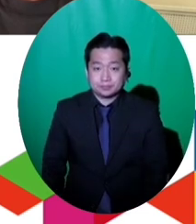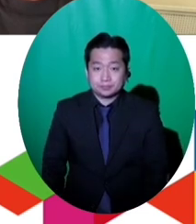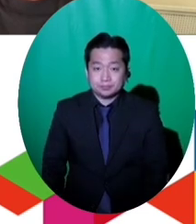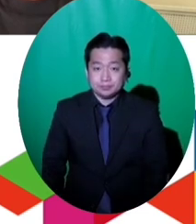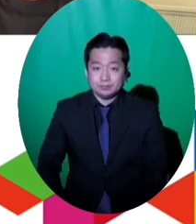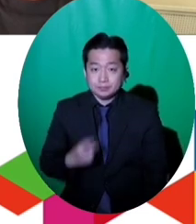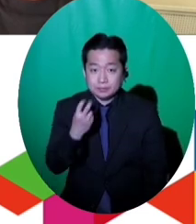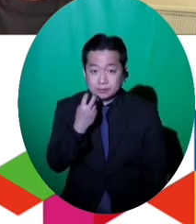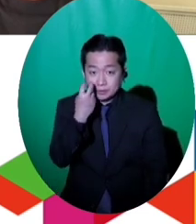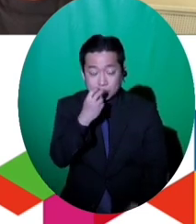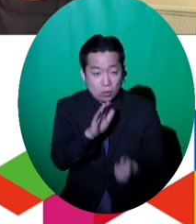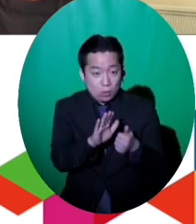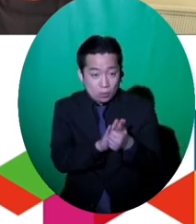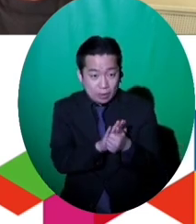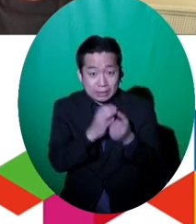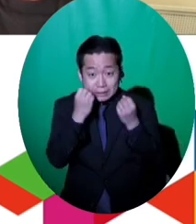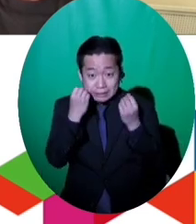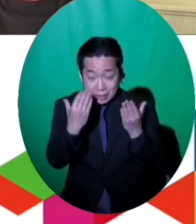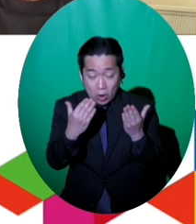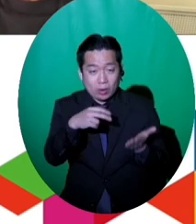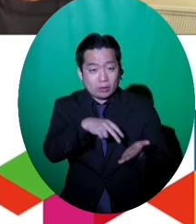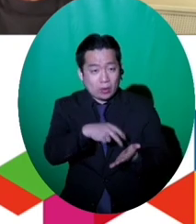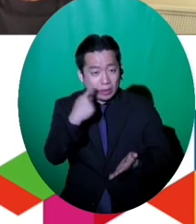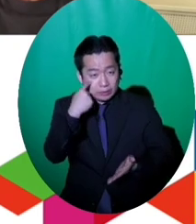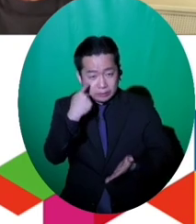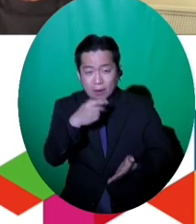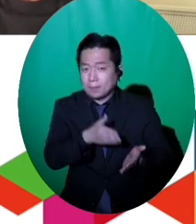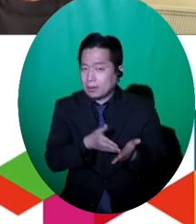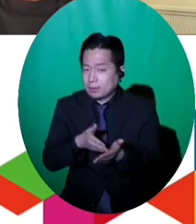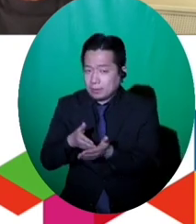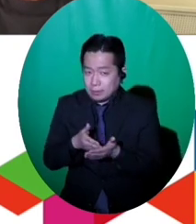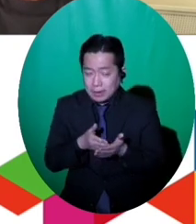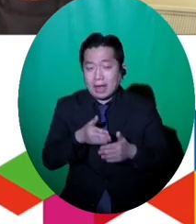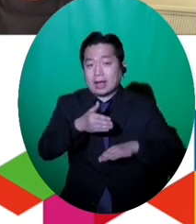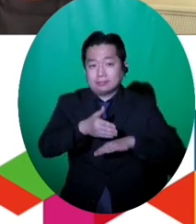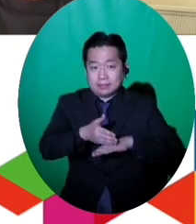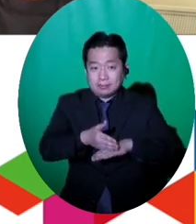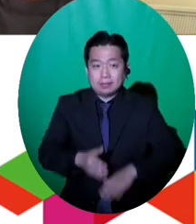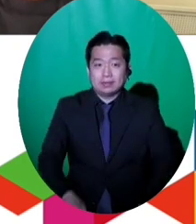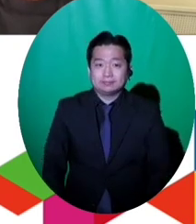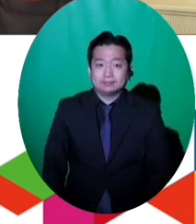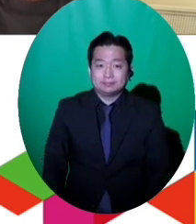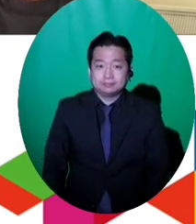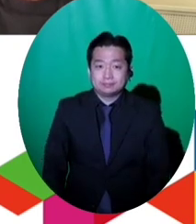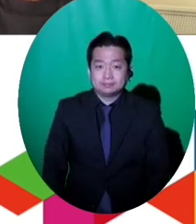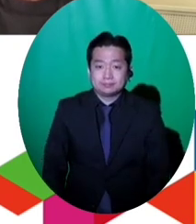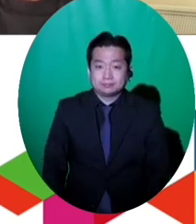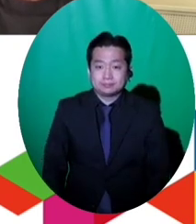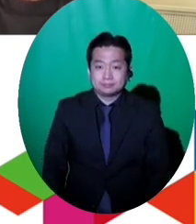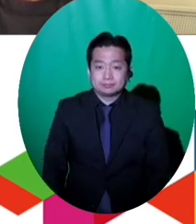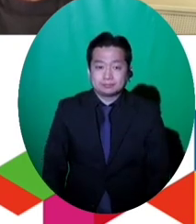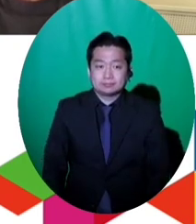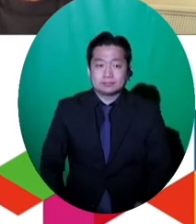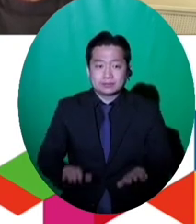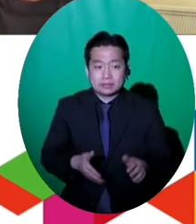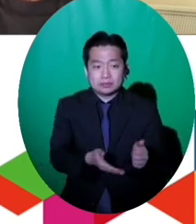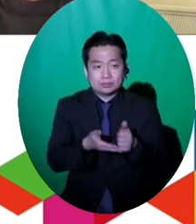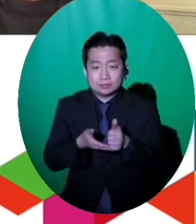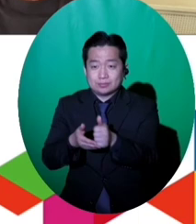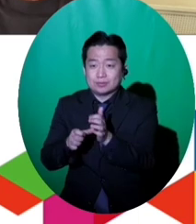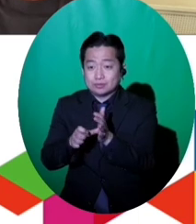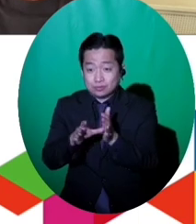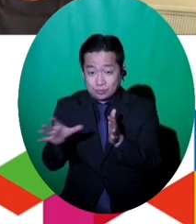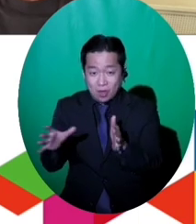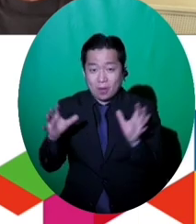And most of all, I'm very delighted to have a lively conversation with those distinguished our panelists.